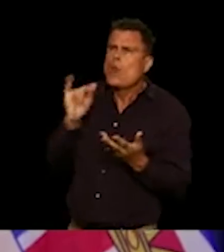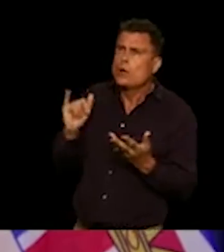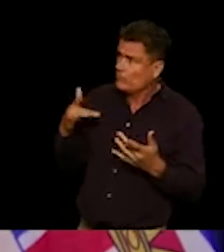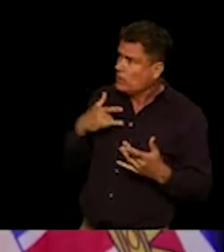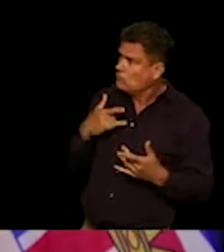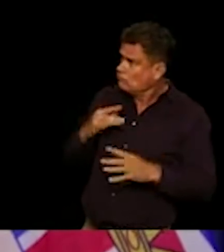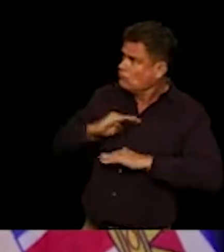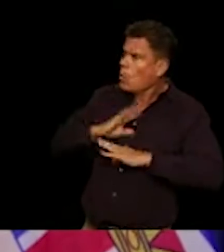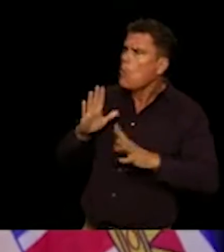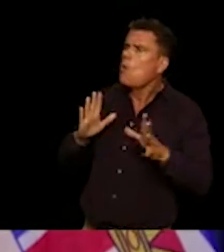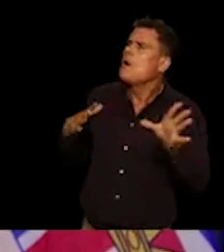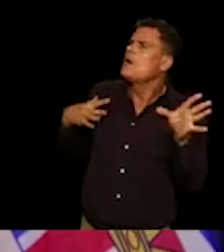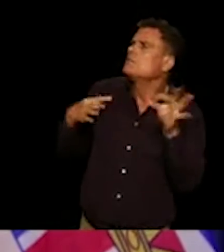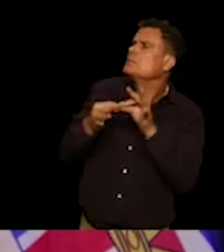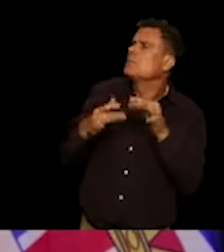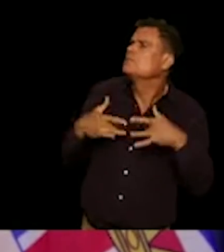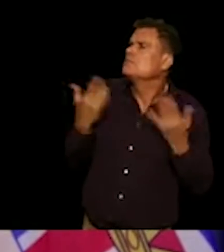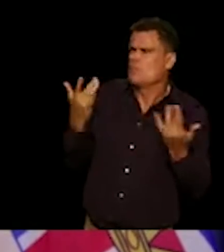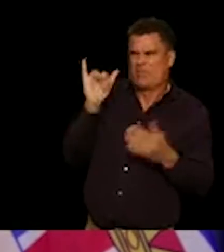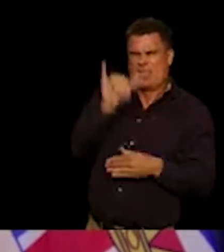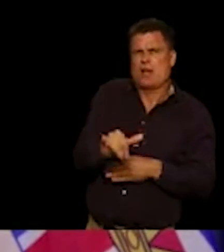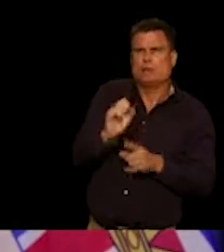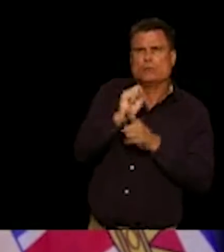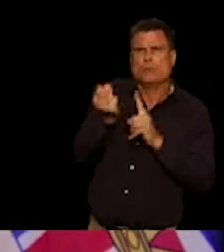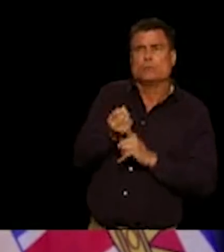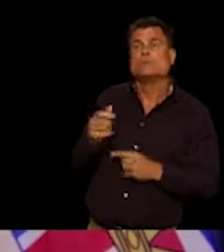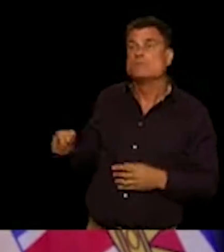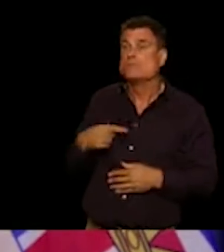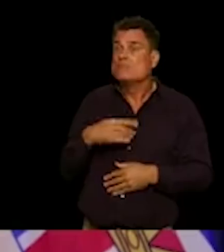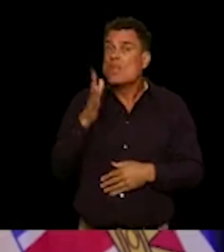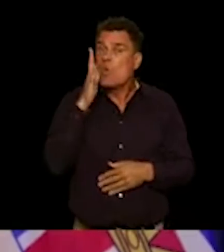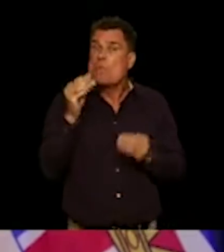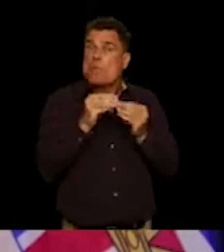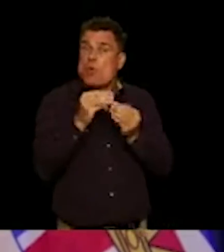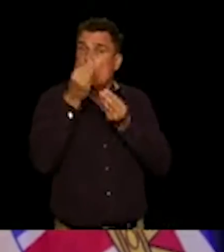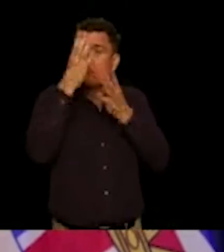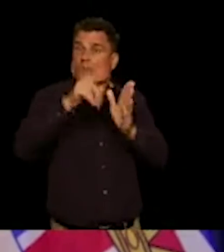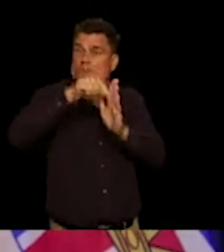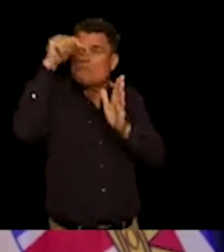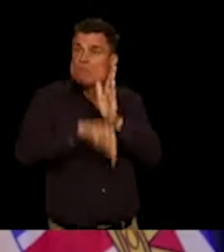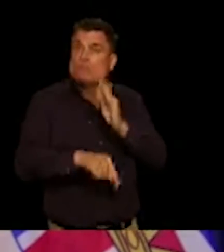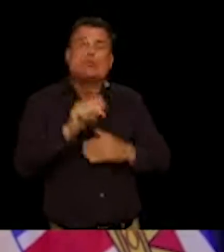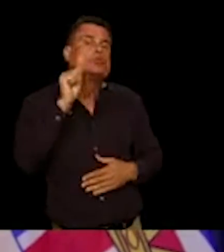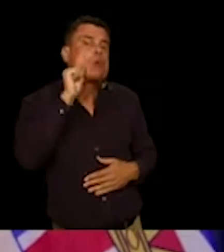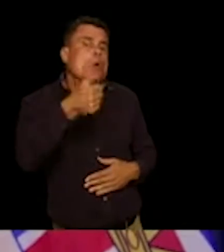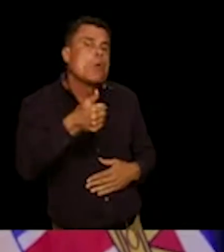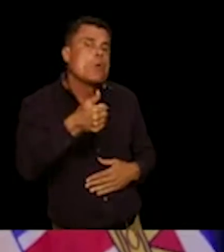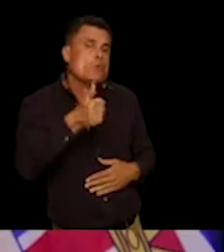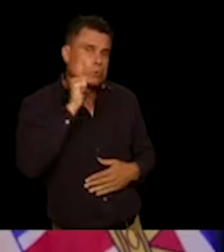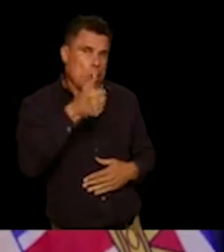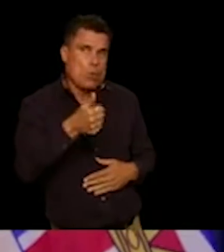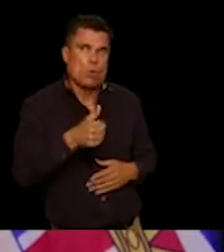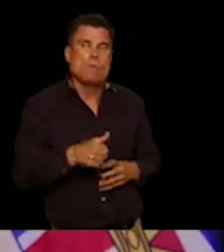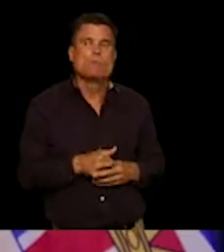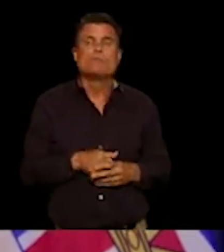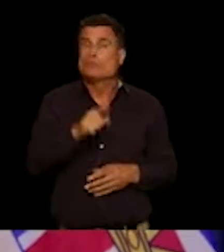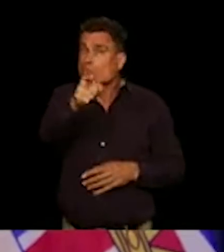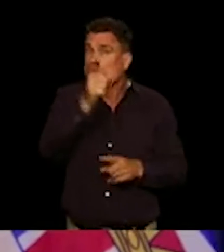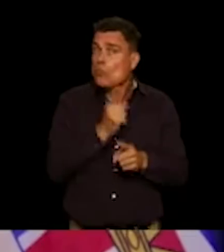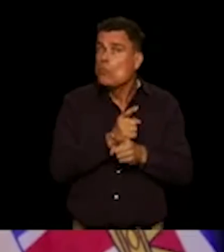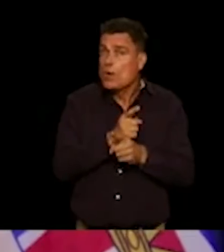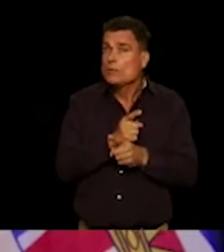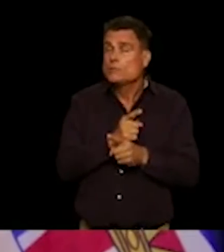we're falling behind in some way, or sort of update us on those figures? Yeah, so I will actually be presenting some of that